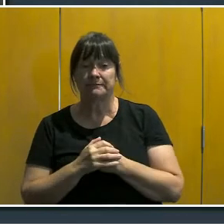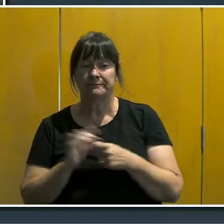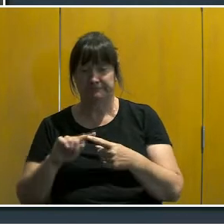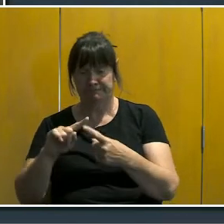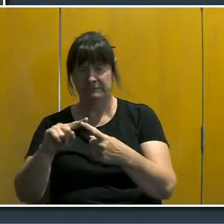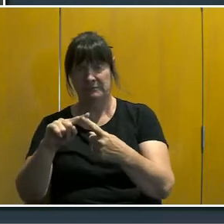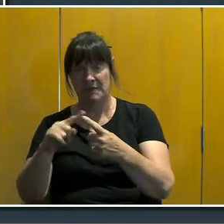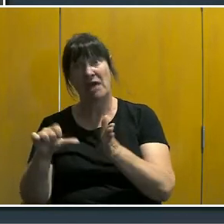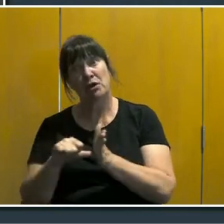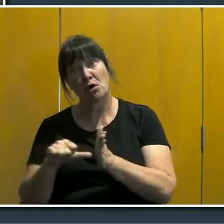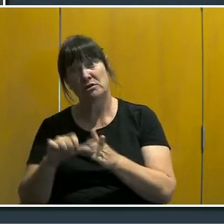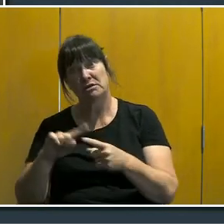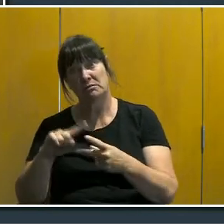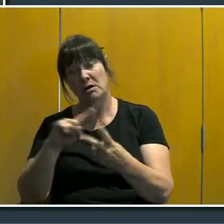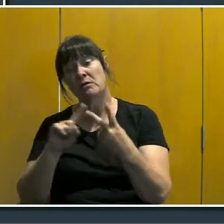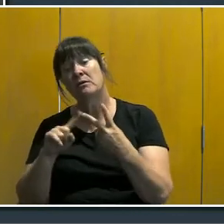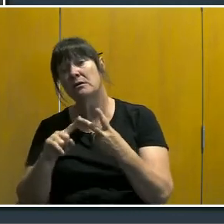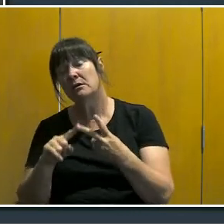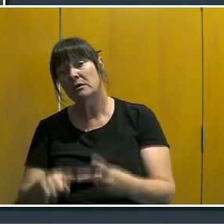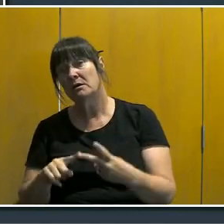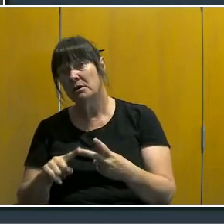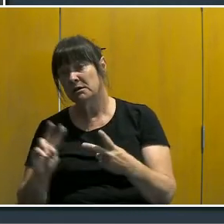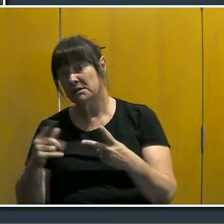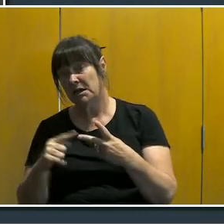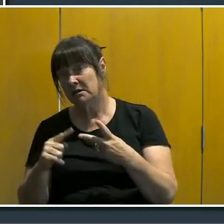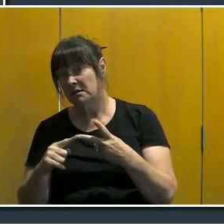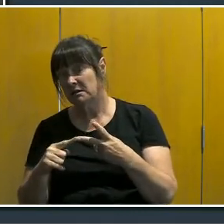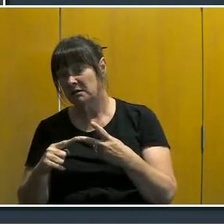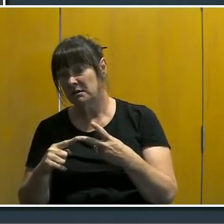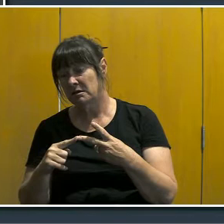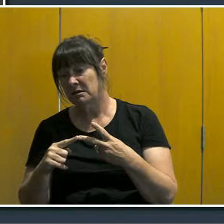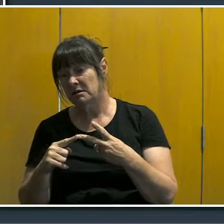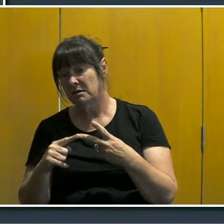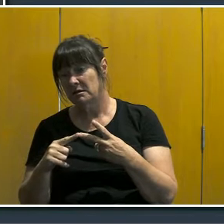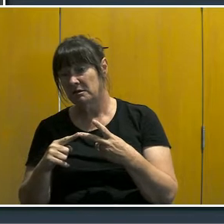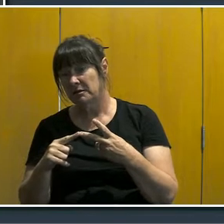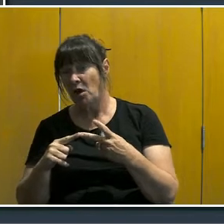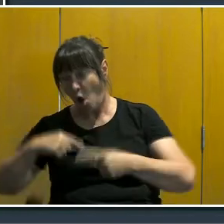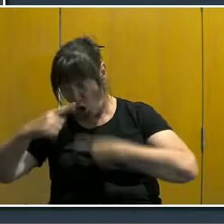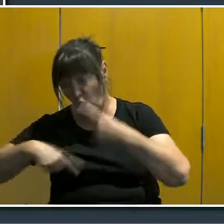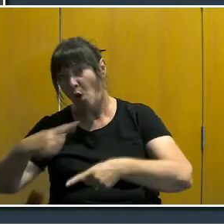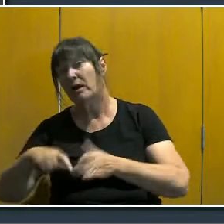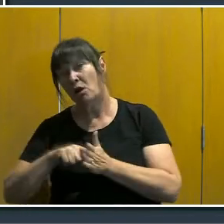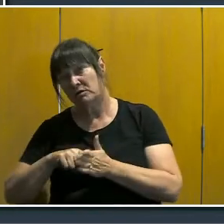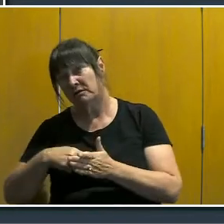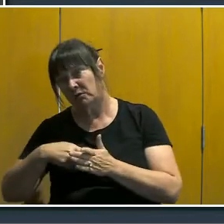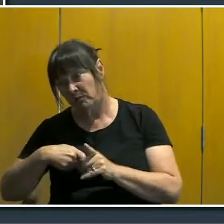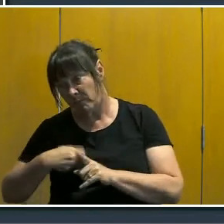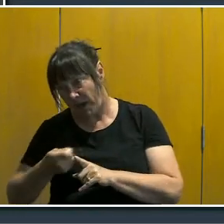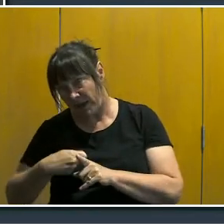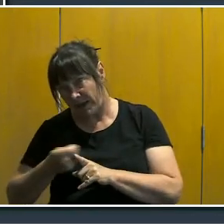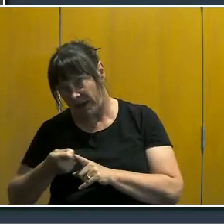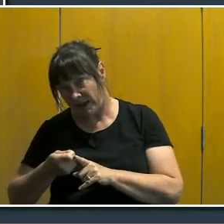portion of our increased costs, which is what it costs us ongoingly to